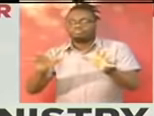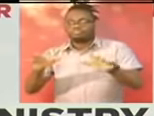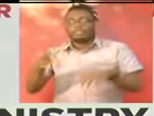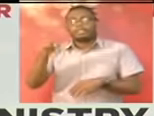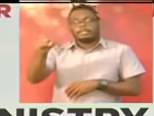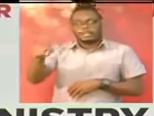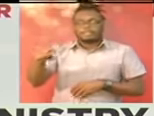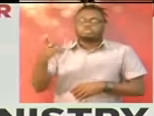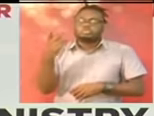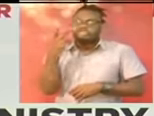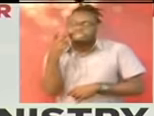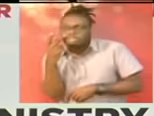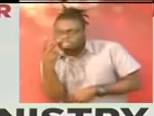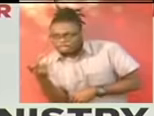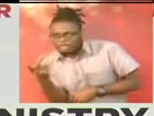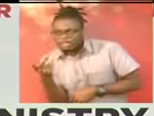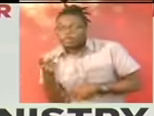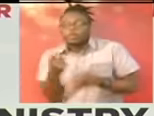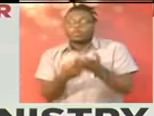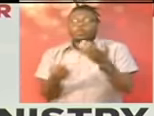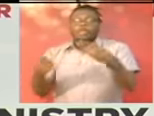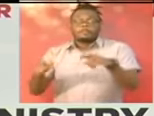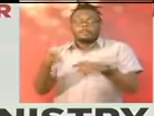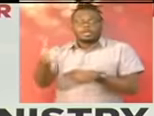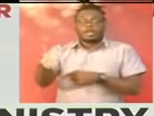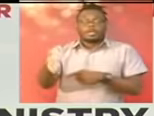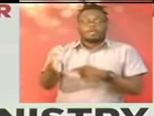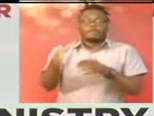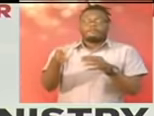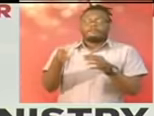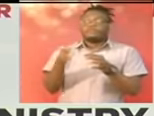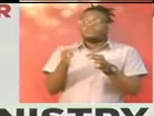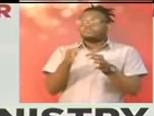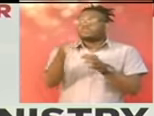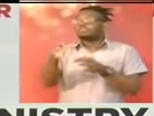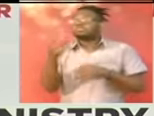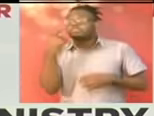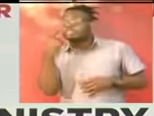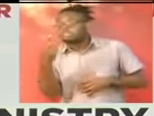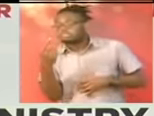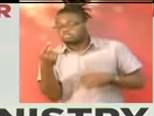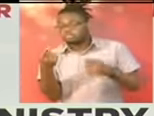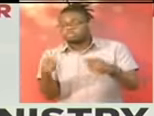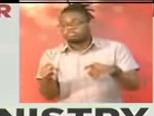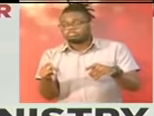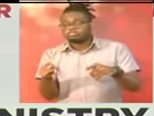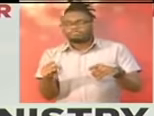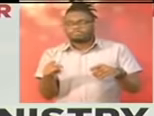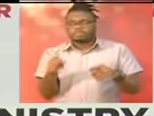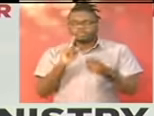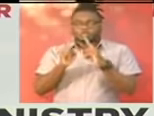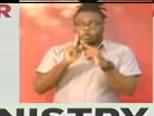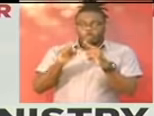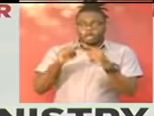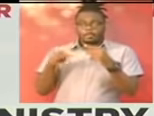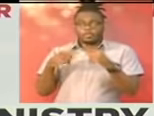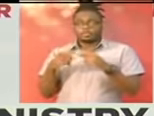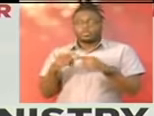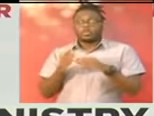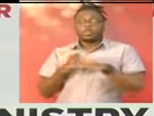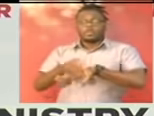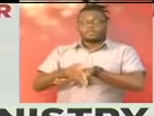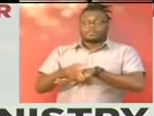outcome sometime later. What I'm describing with the over 60 age group was really a gradual increase in